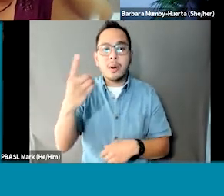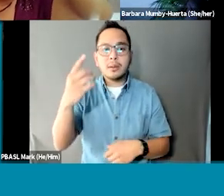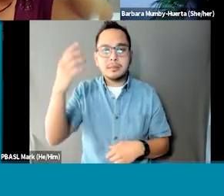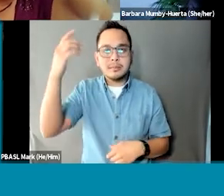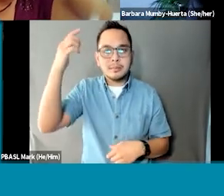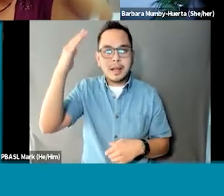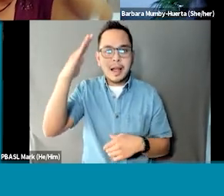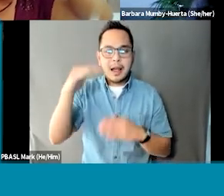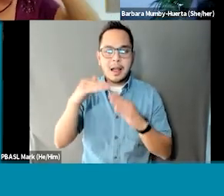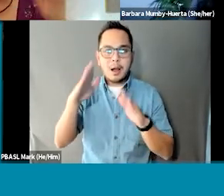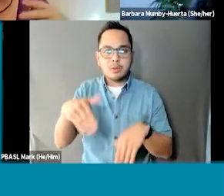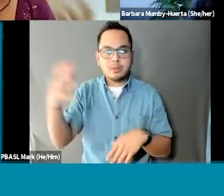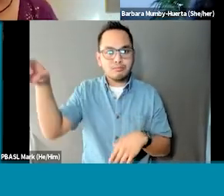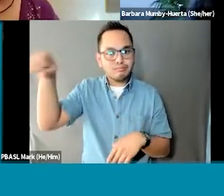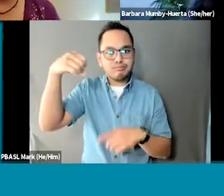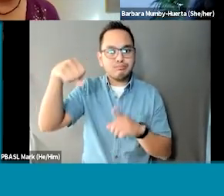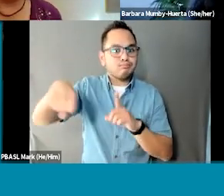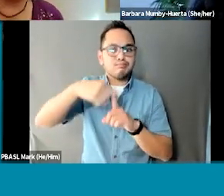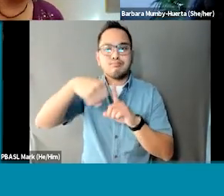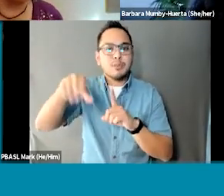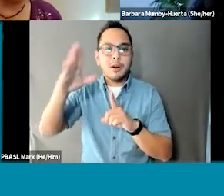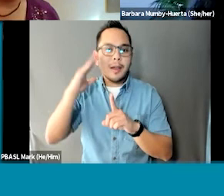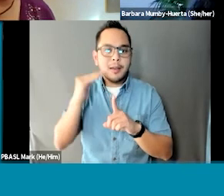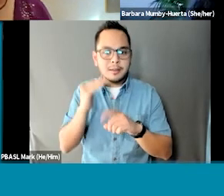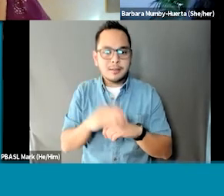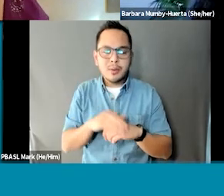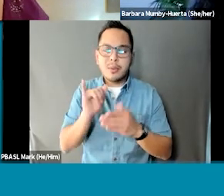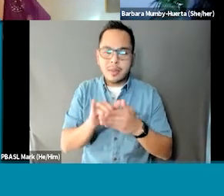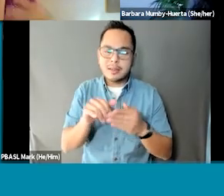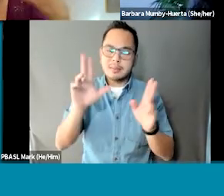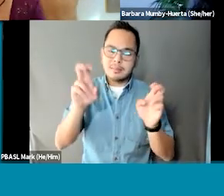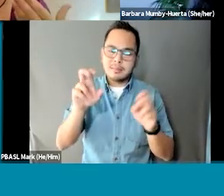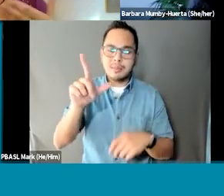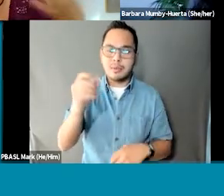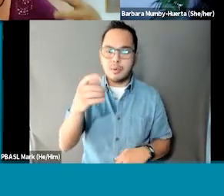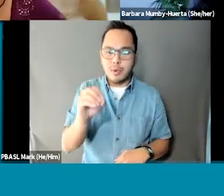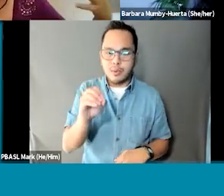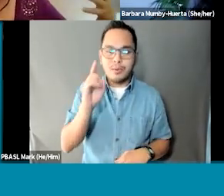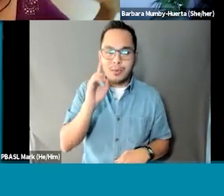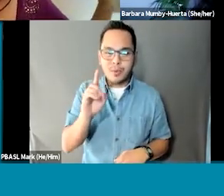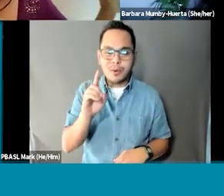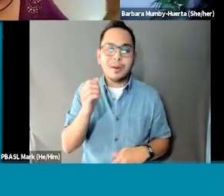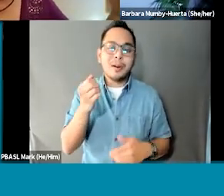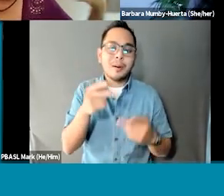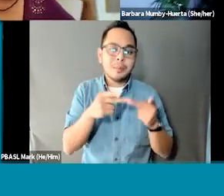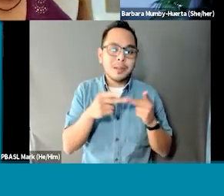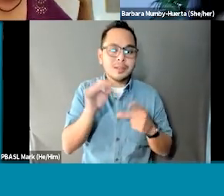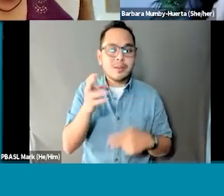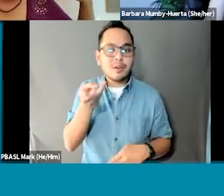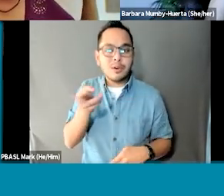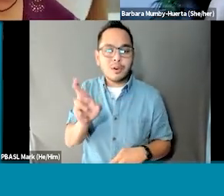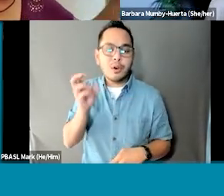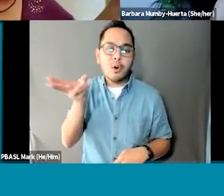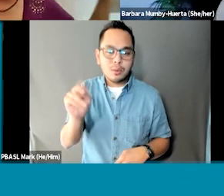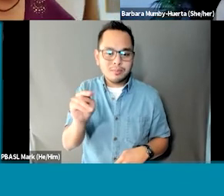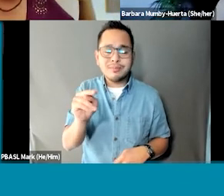on her head. So that became the logo for A Place of Her Own. And A Place of Her Own could be for men as well.